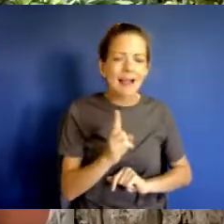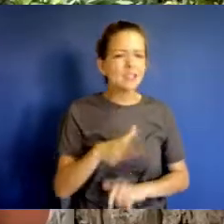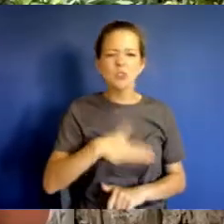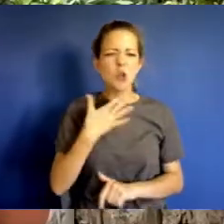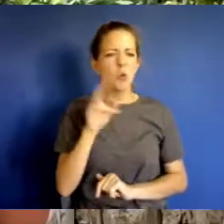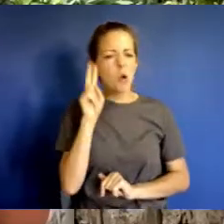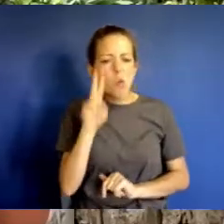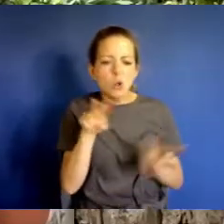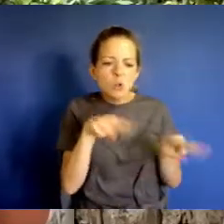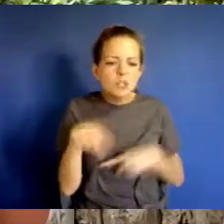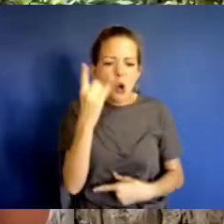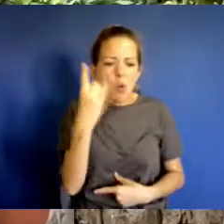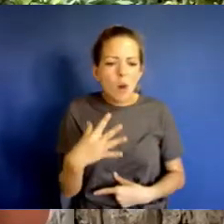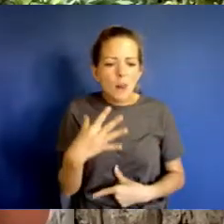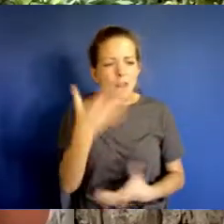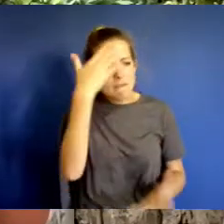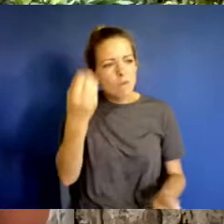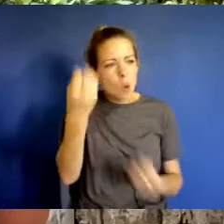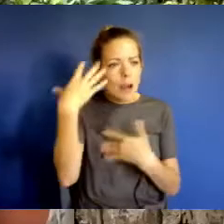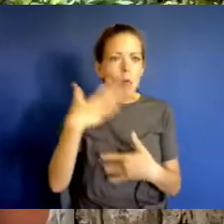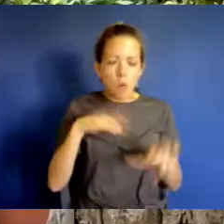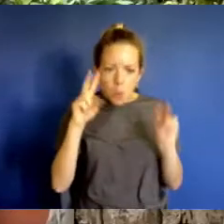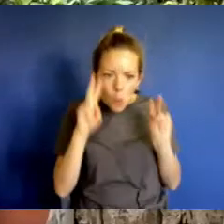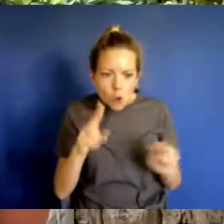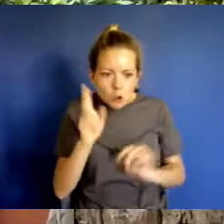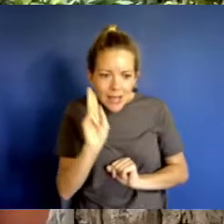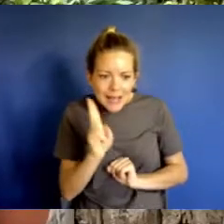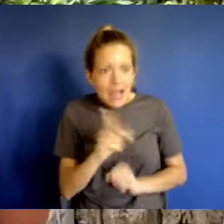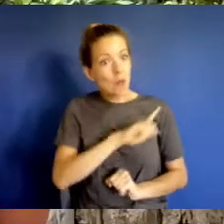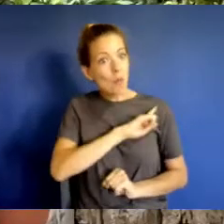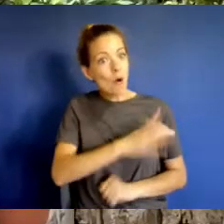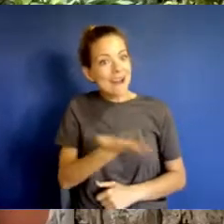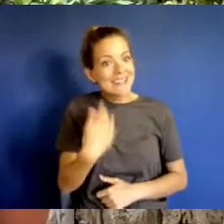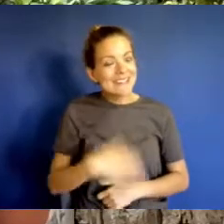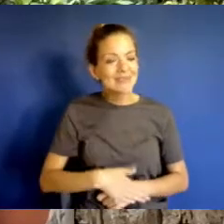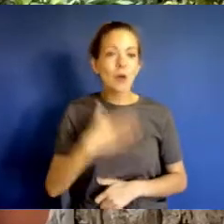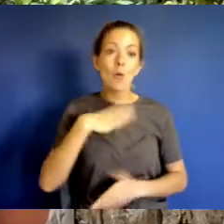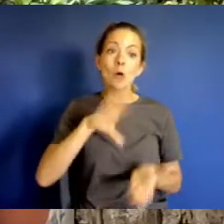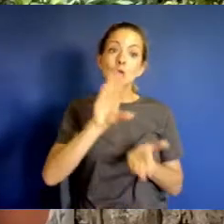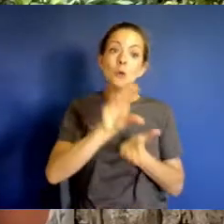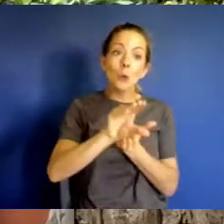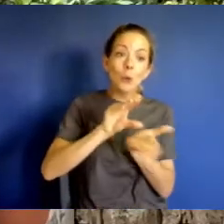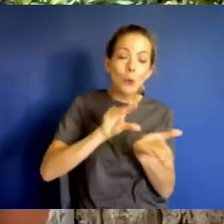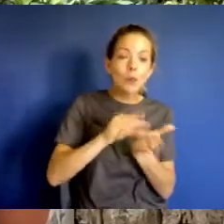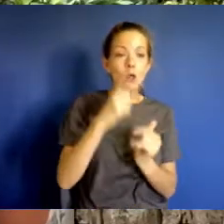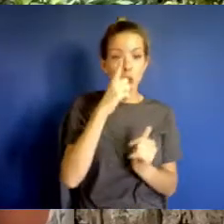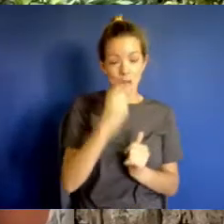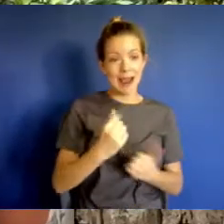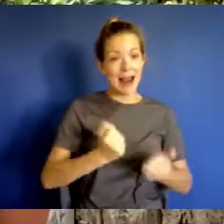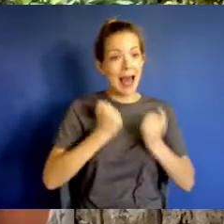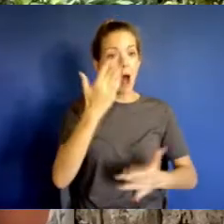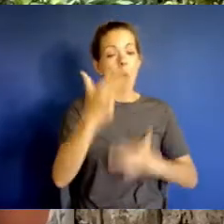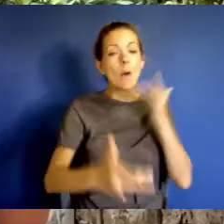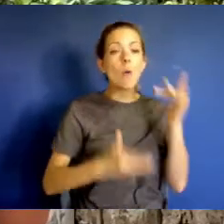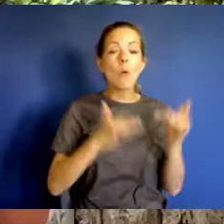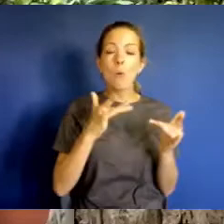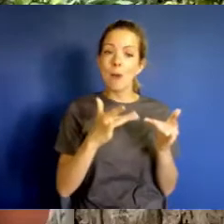then forgotten forever. If you'd like to support us, of course, you go to our website. You go to